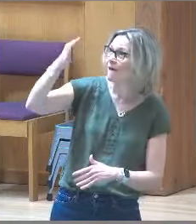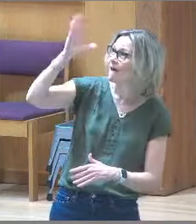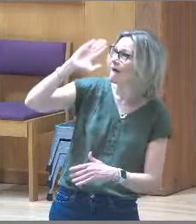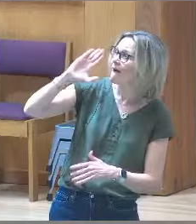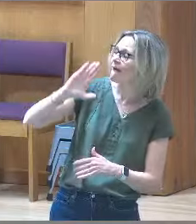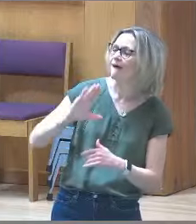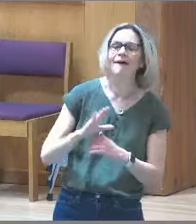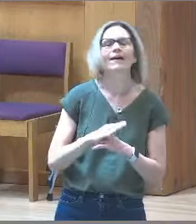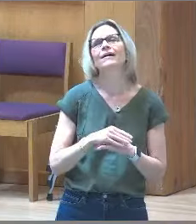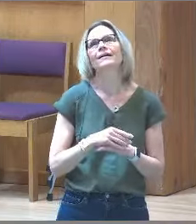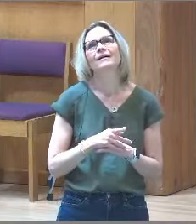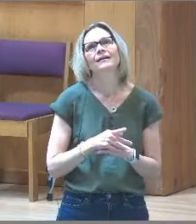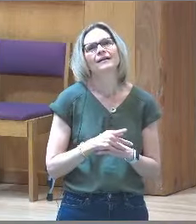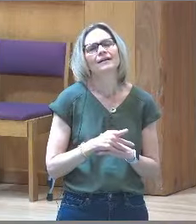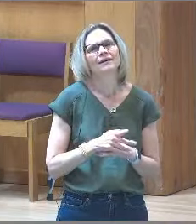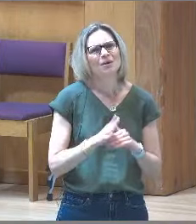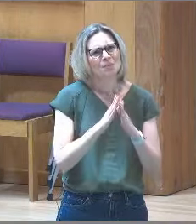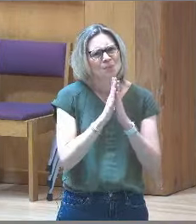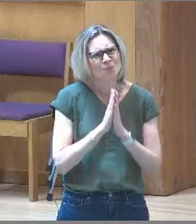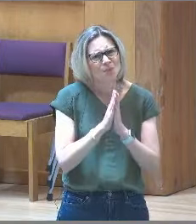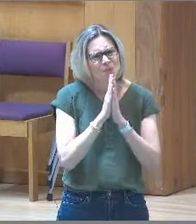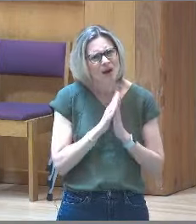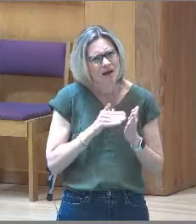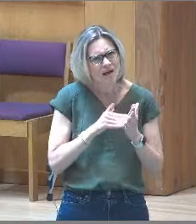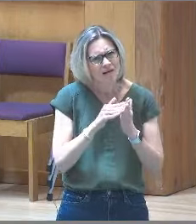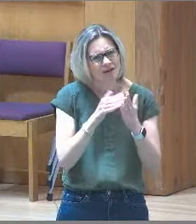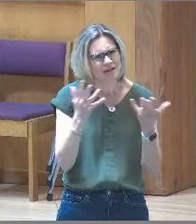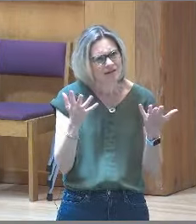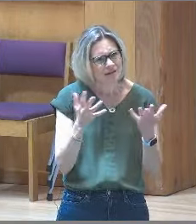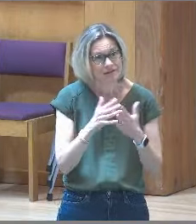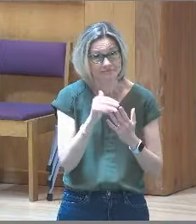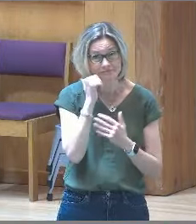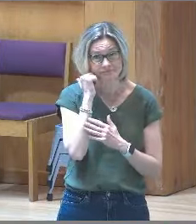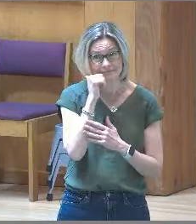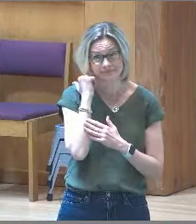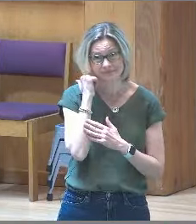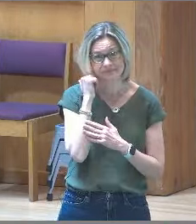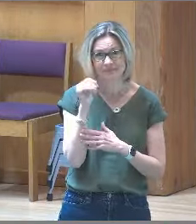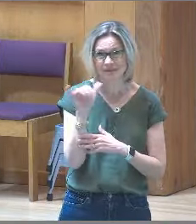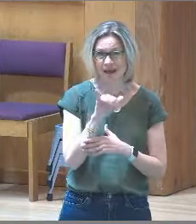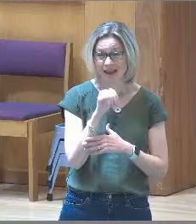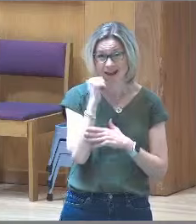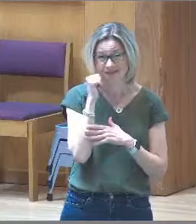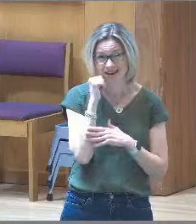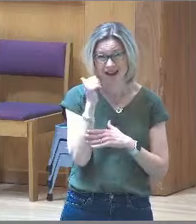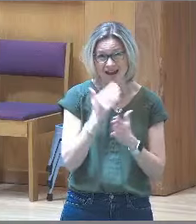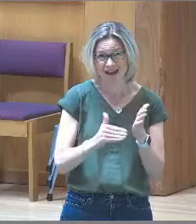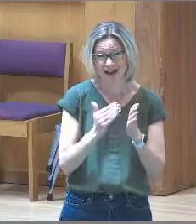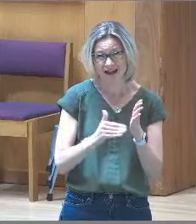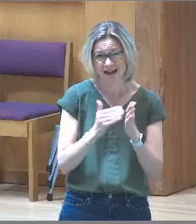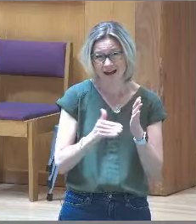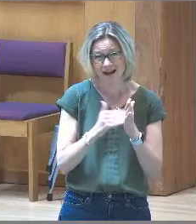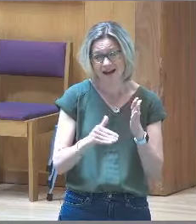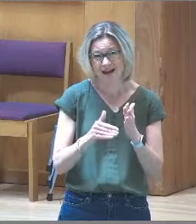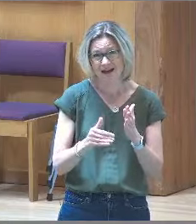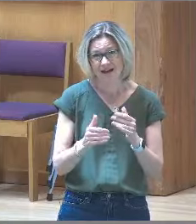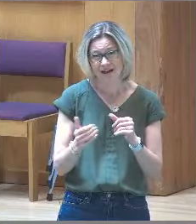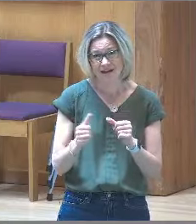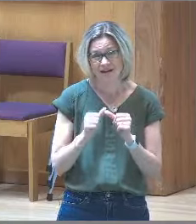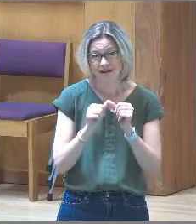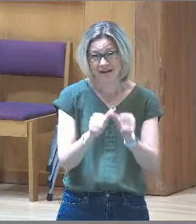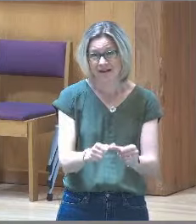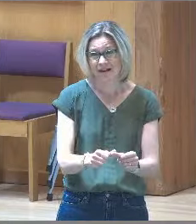should we be praying? Every day. Every day. Like every day, all the time? Mm-hmm. Kind